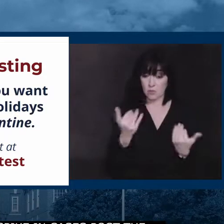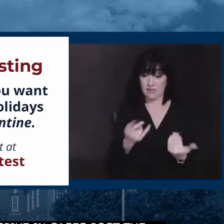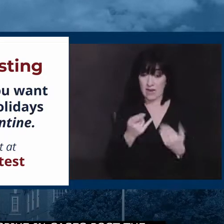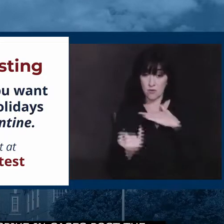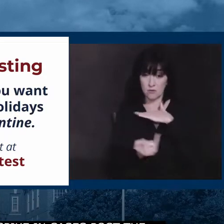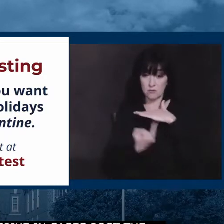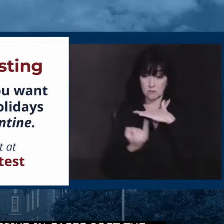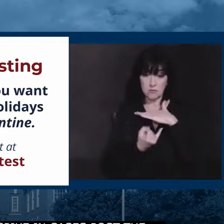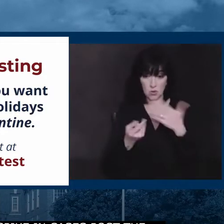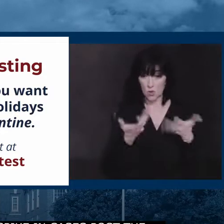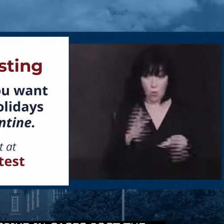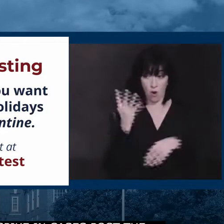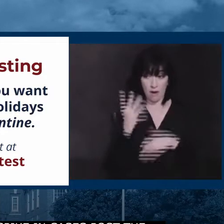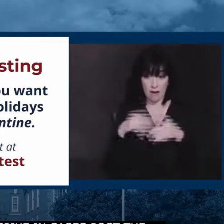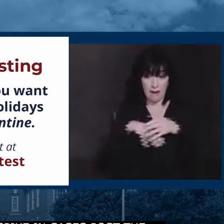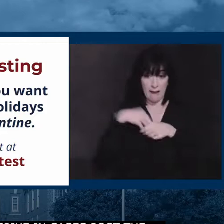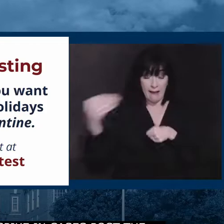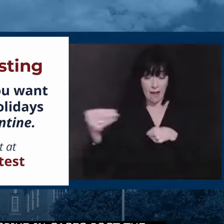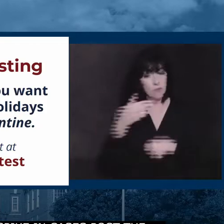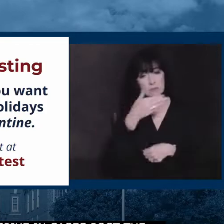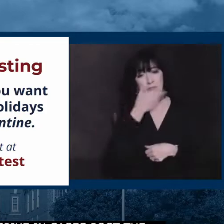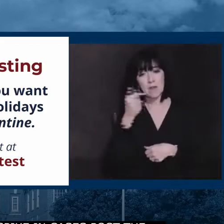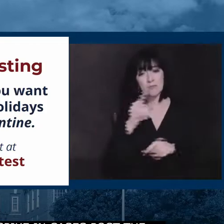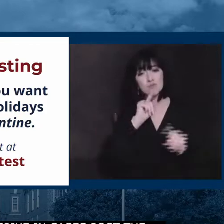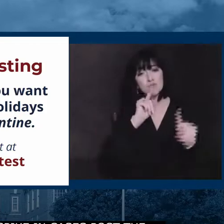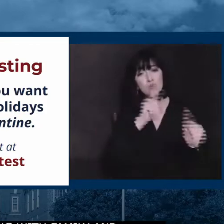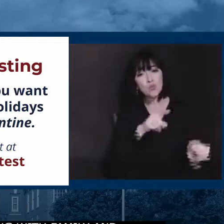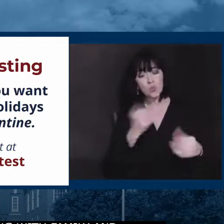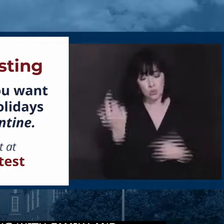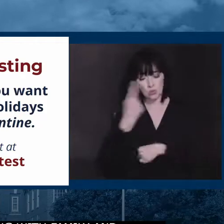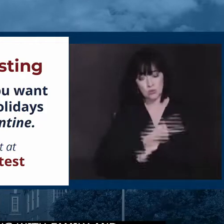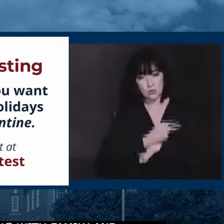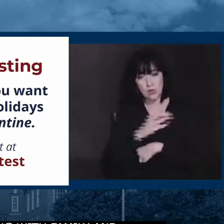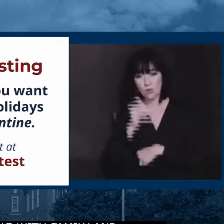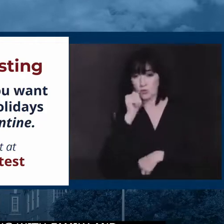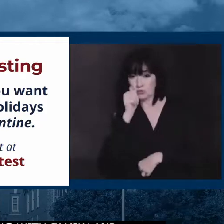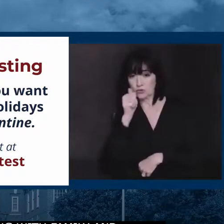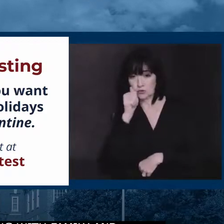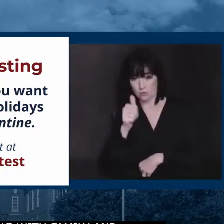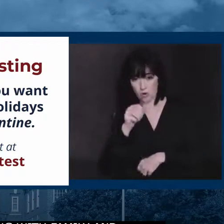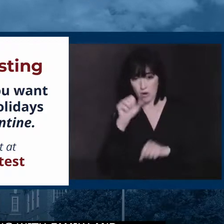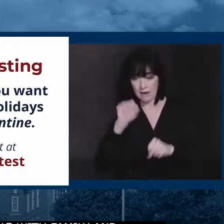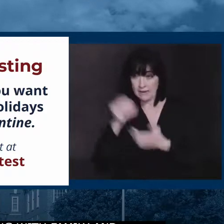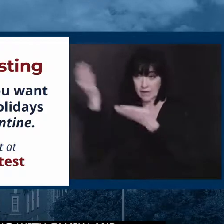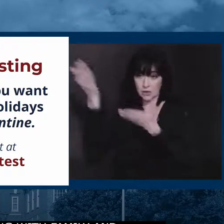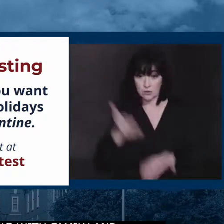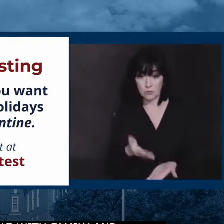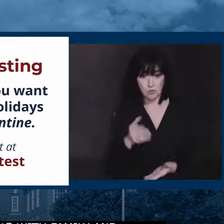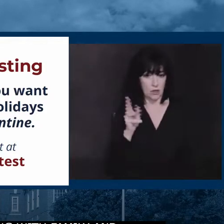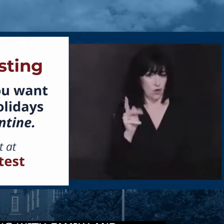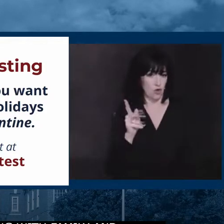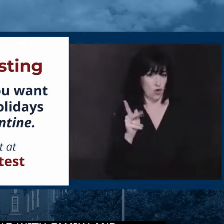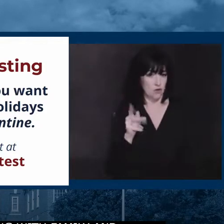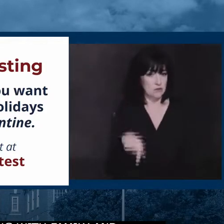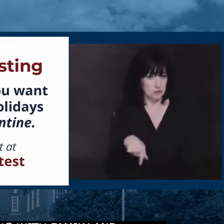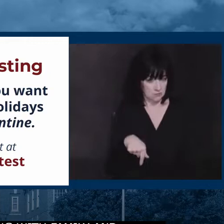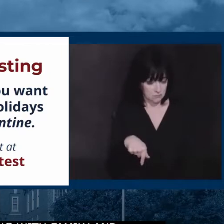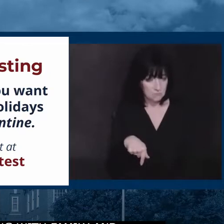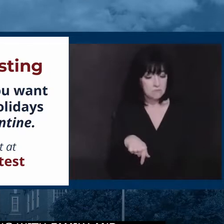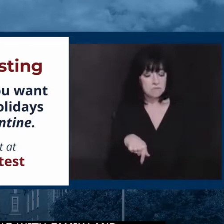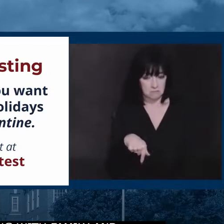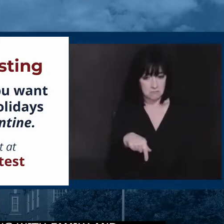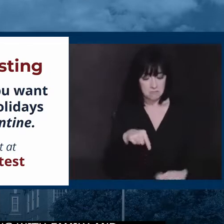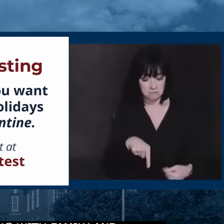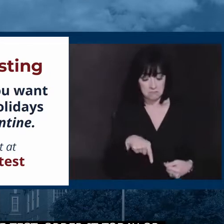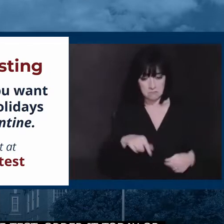and you want to get an at-home test, probably order it today or tomorrow. If you order it today or tomorrow, you could have it by Thursday at the latest, turn it around, get it